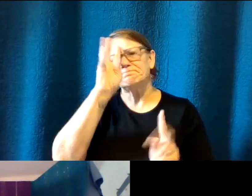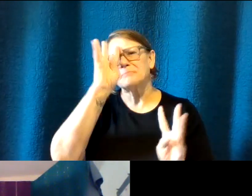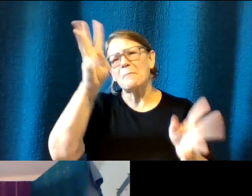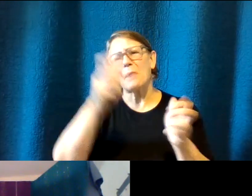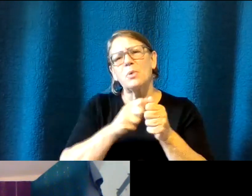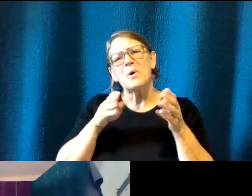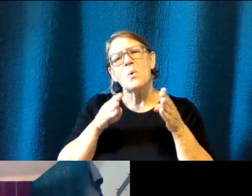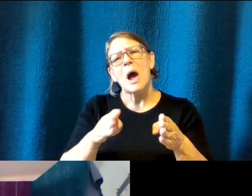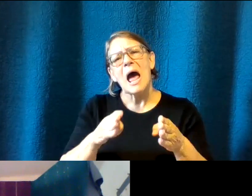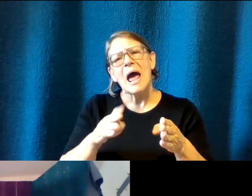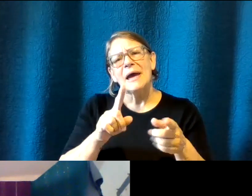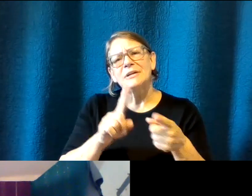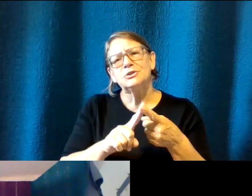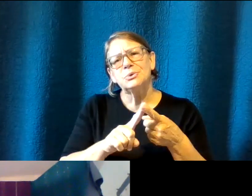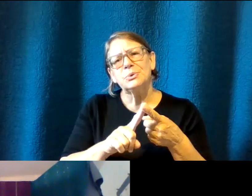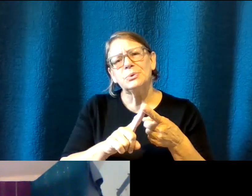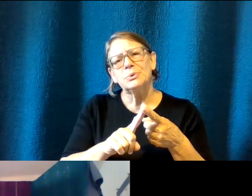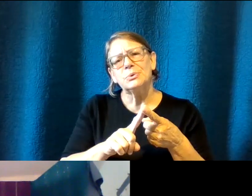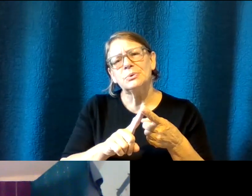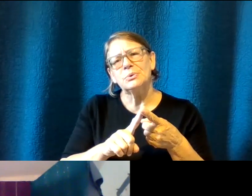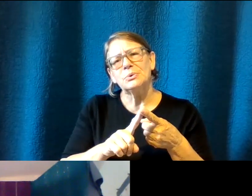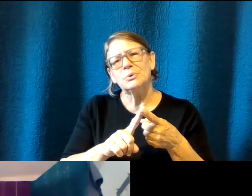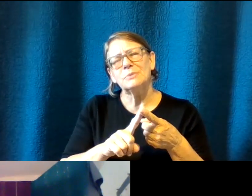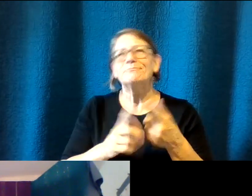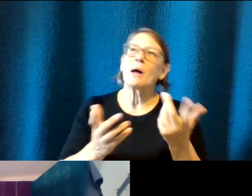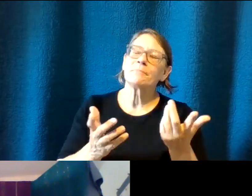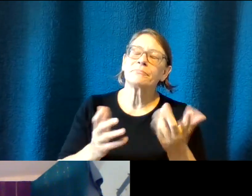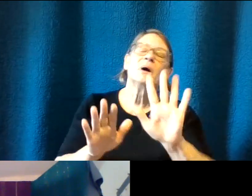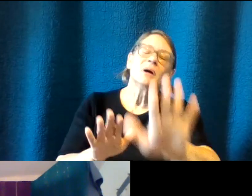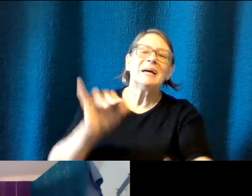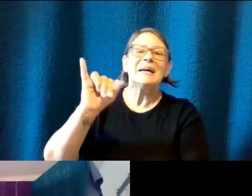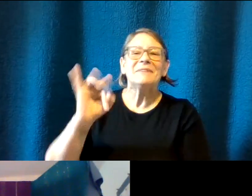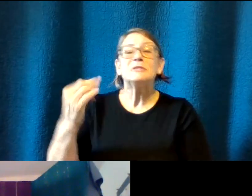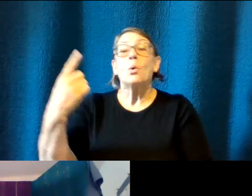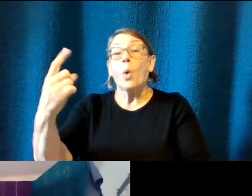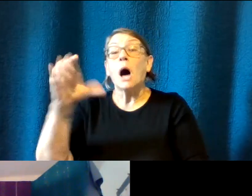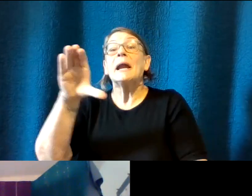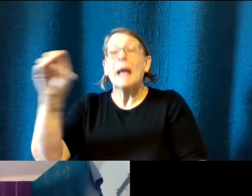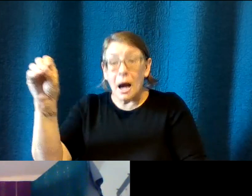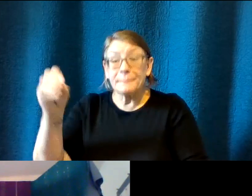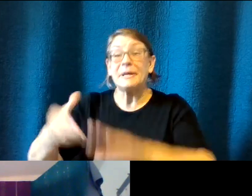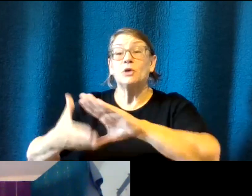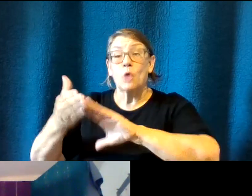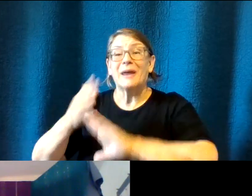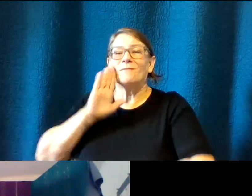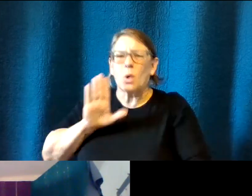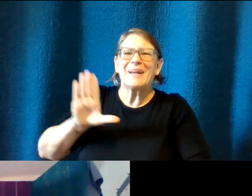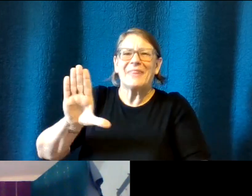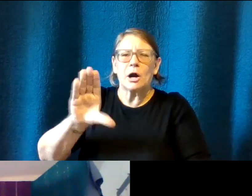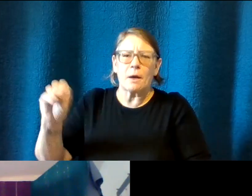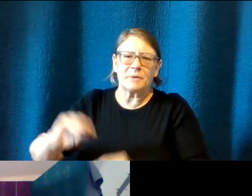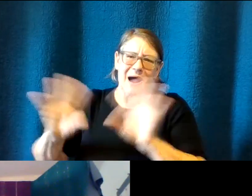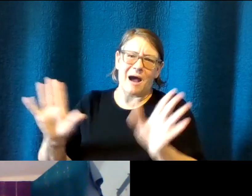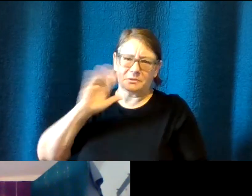just, when they don't have that, I mean, if it's just one company that's doing a job fair for their company, it's obvious